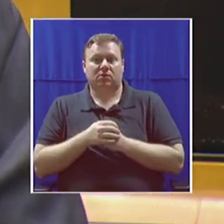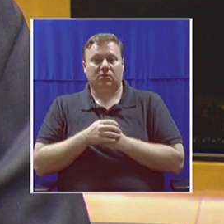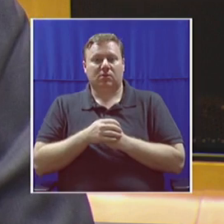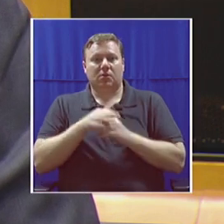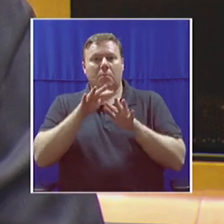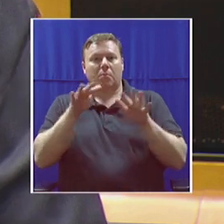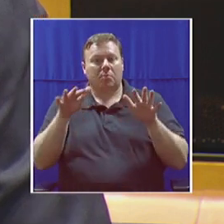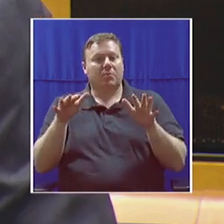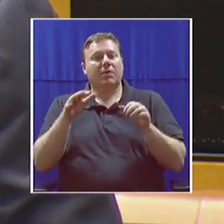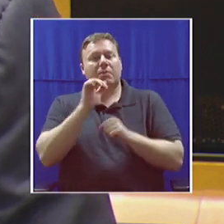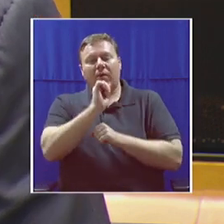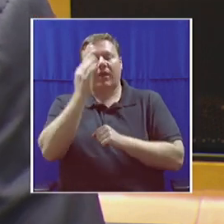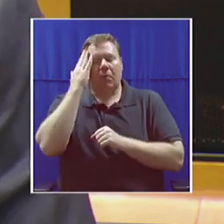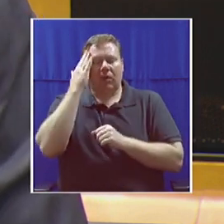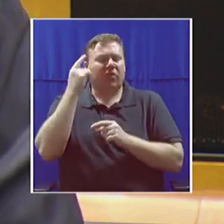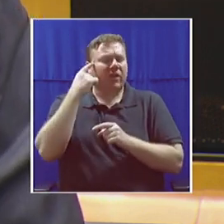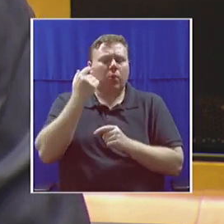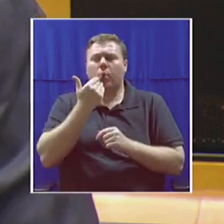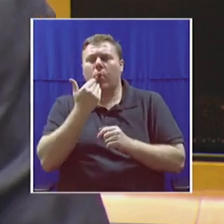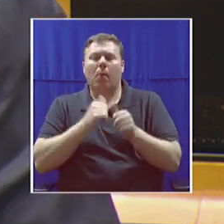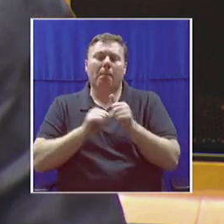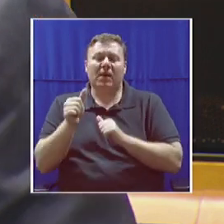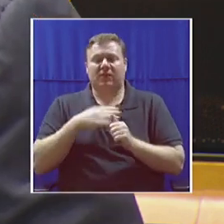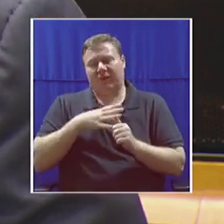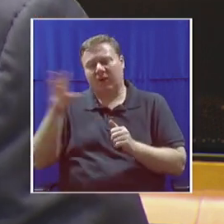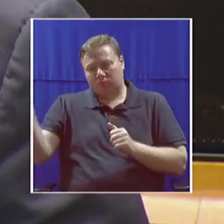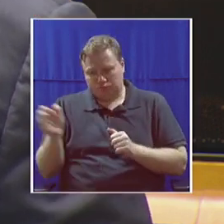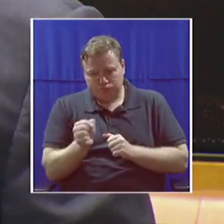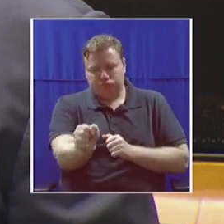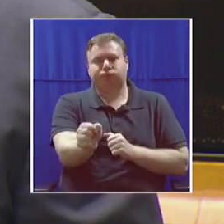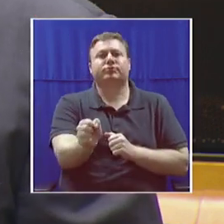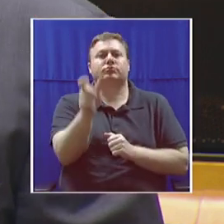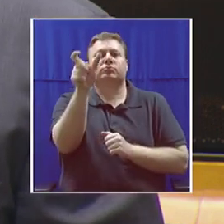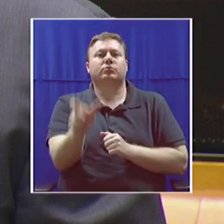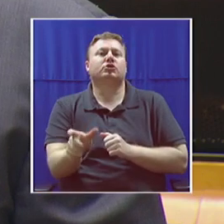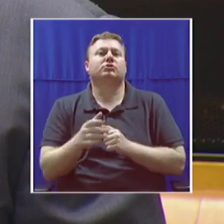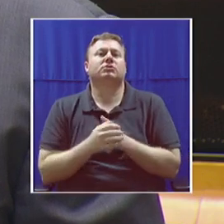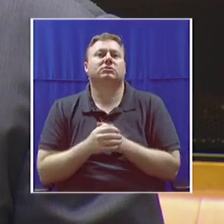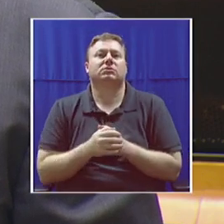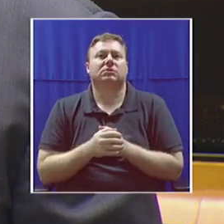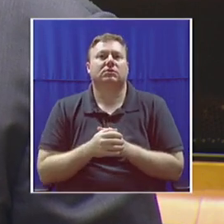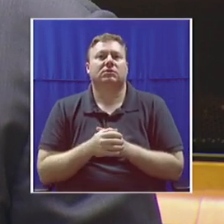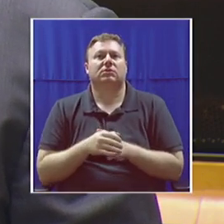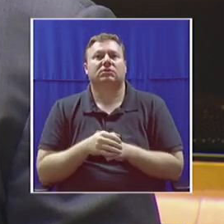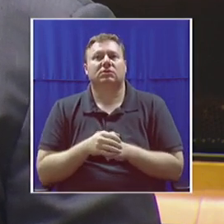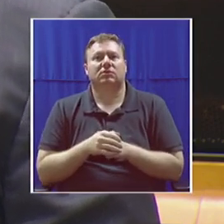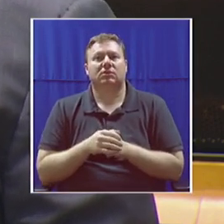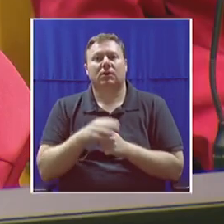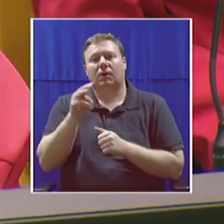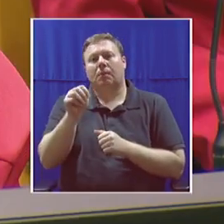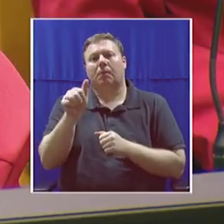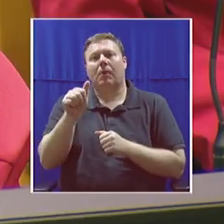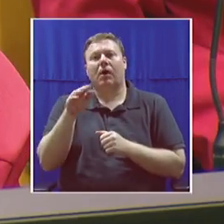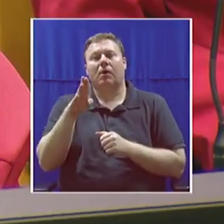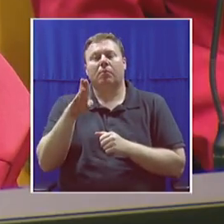exercises their mind when they make such appointments so jaza is the